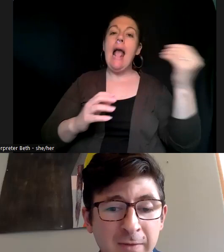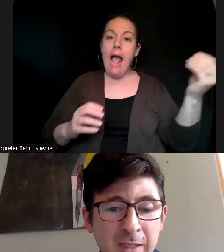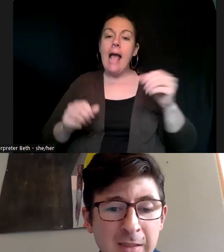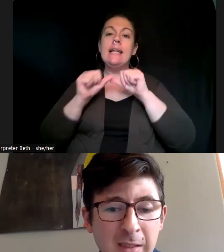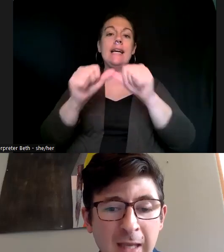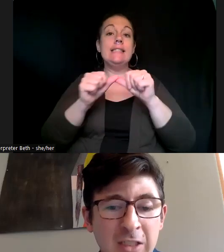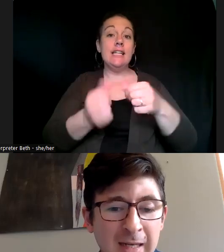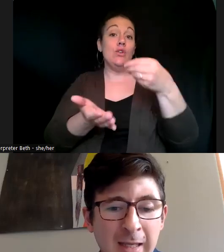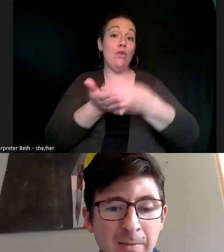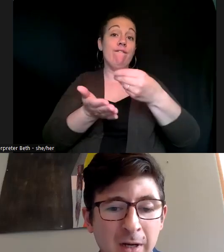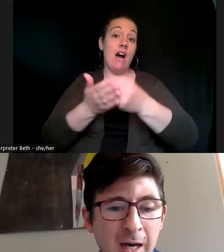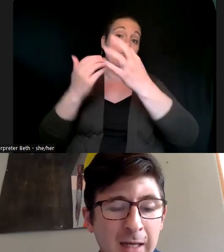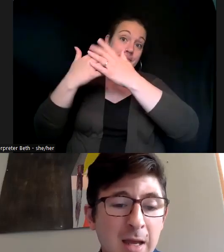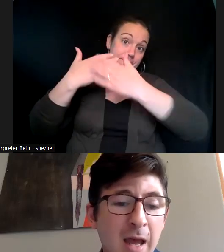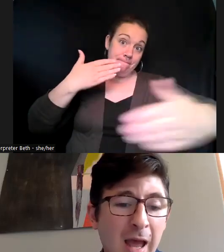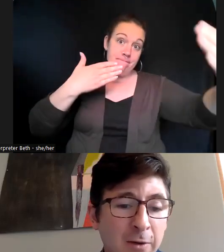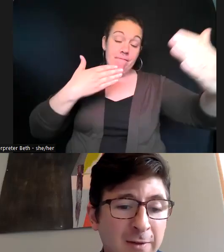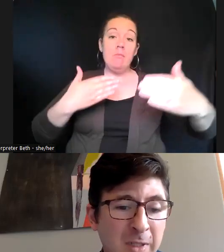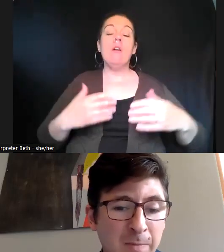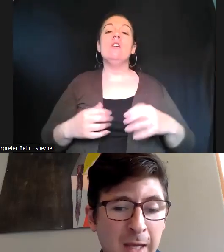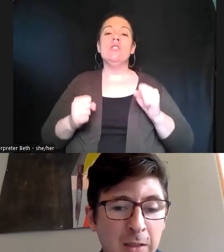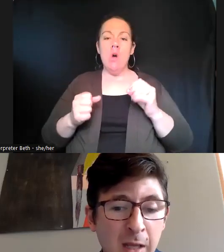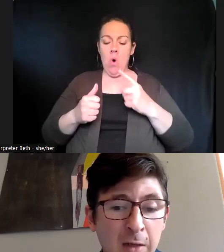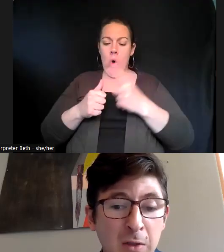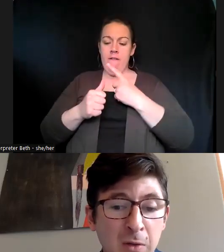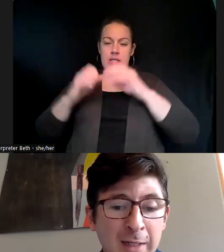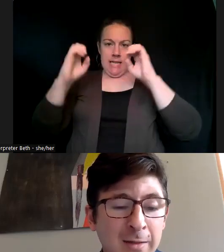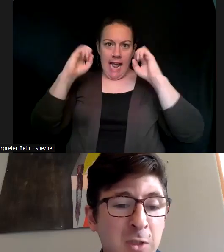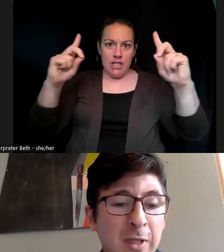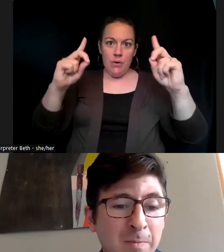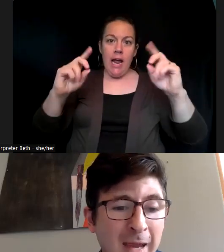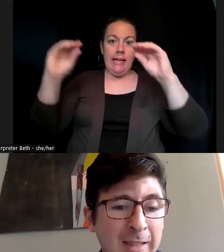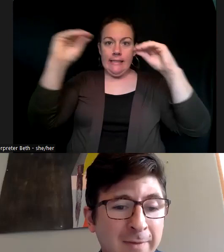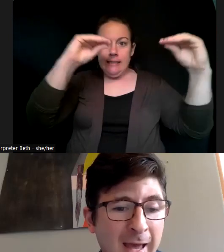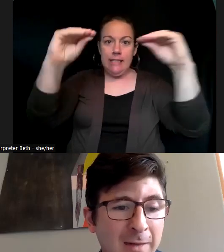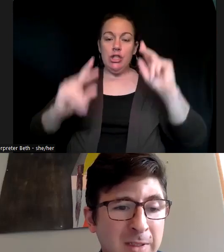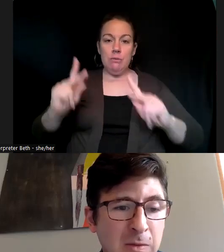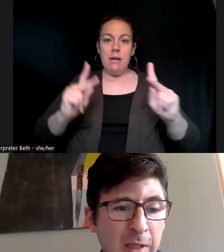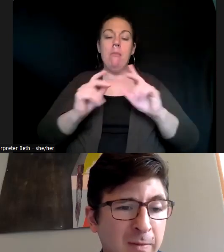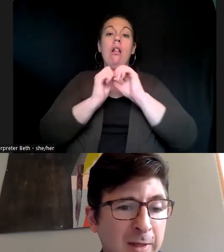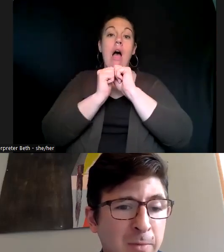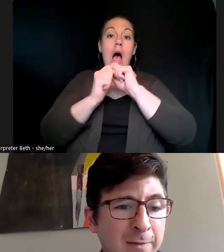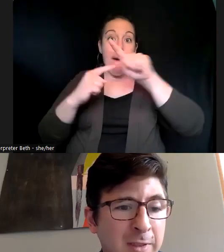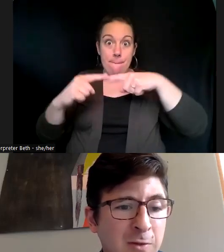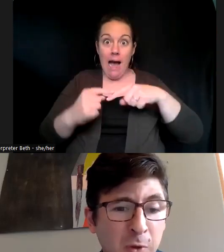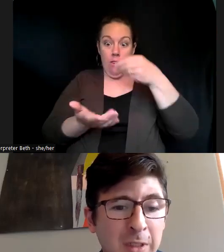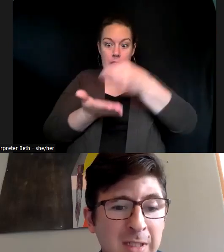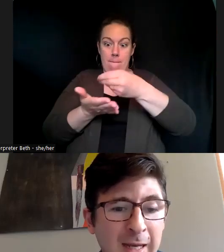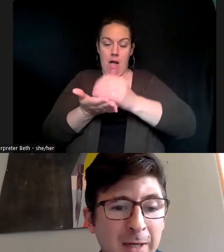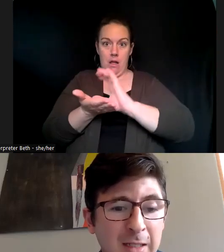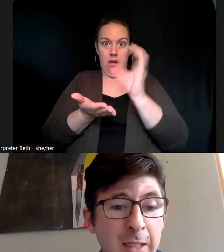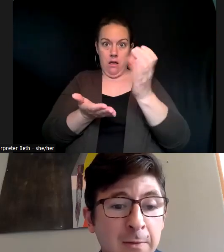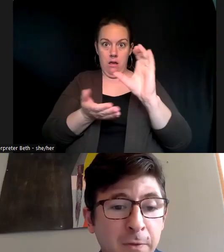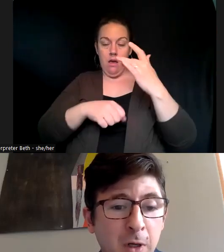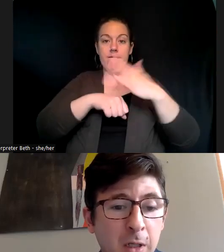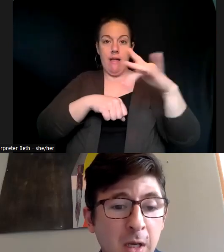these funds, educating them on how they've been spent and letting them know the impact they've had, because I think many of us have spoken today